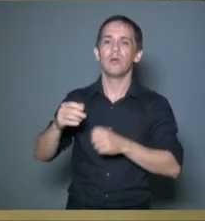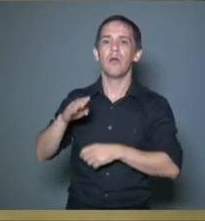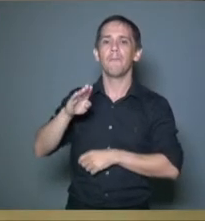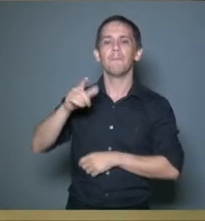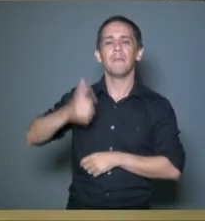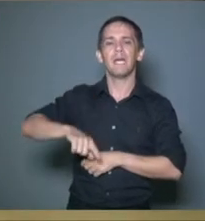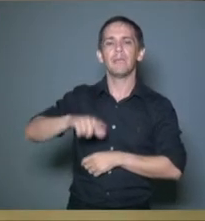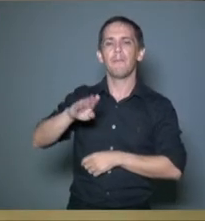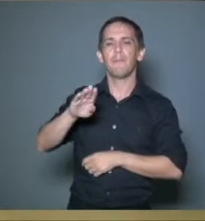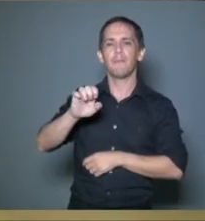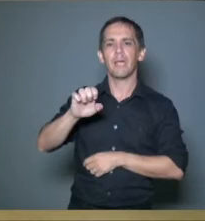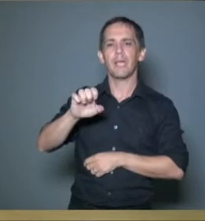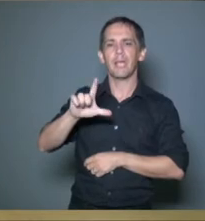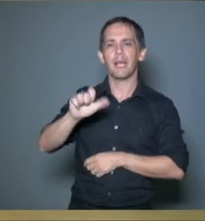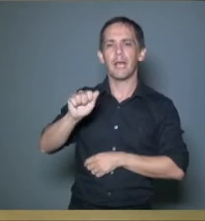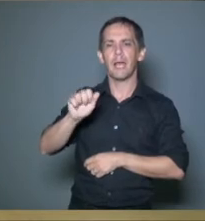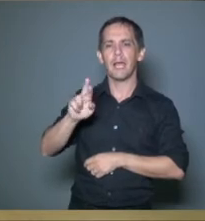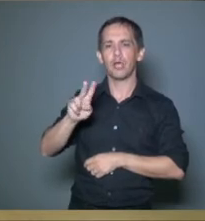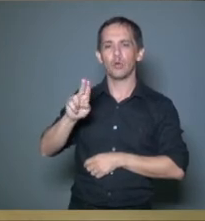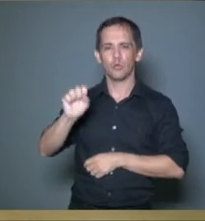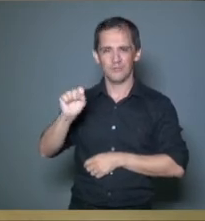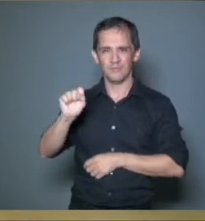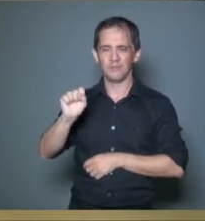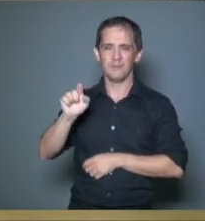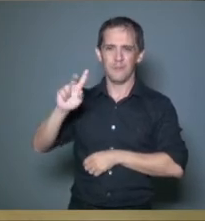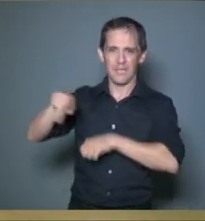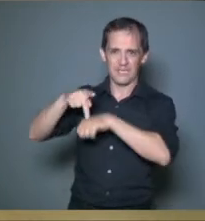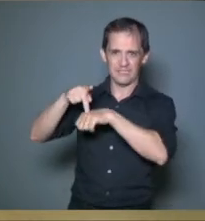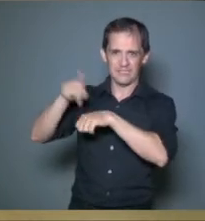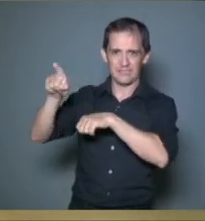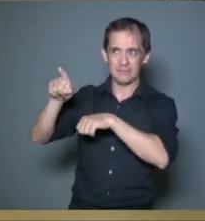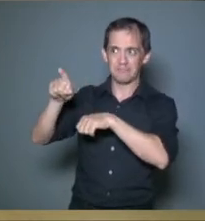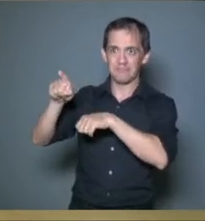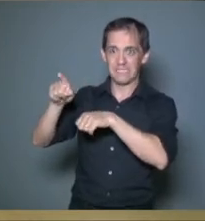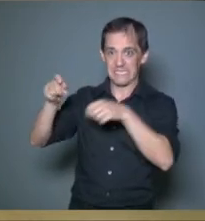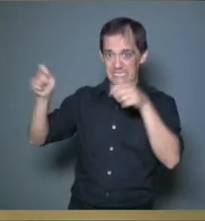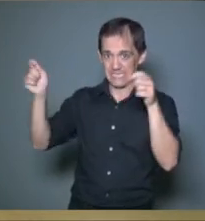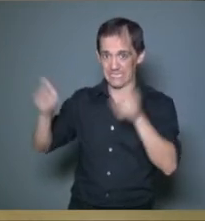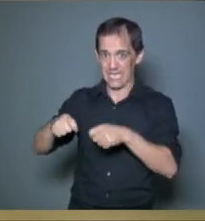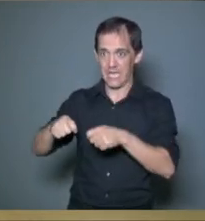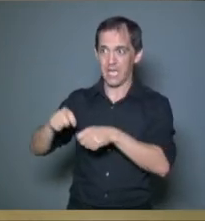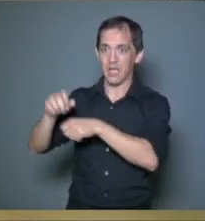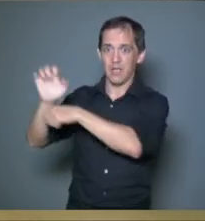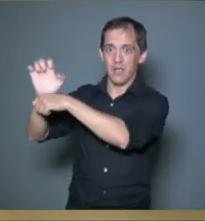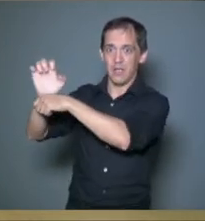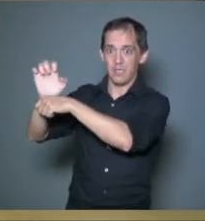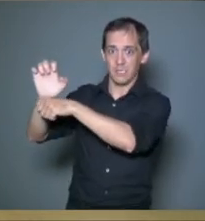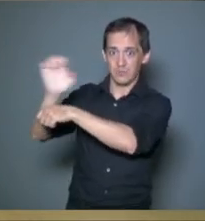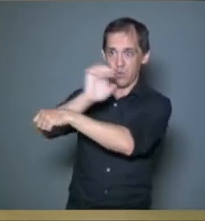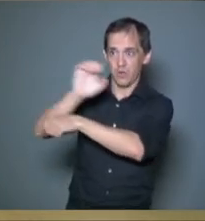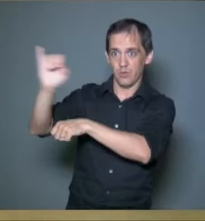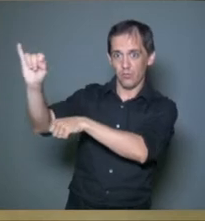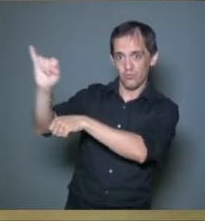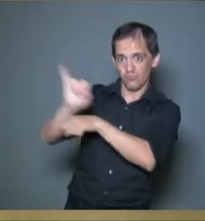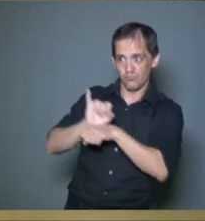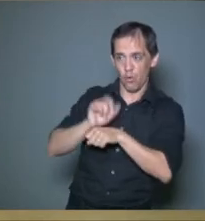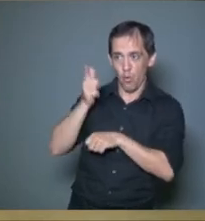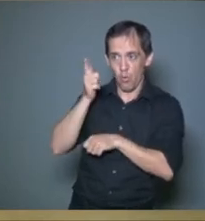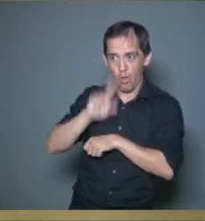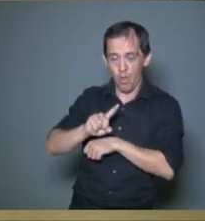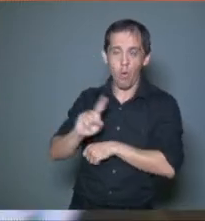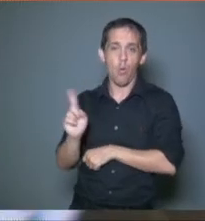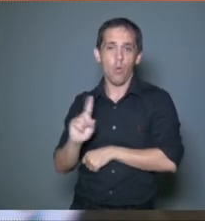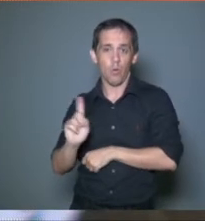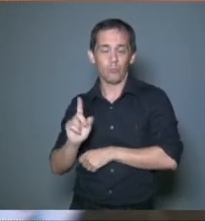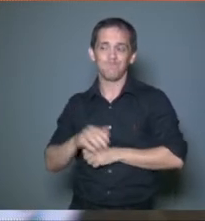to what extent will Russia and Belarus will be able to send fertilizers to the country since they